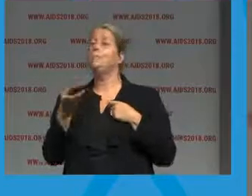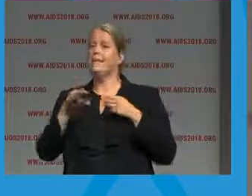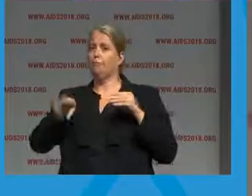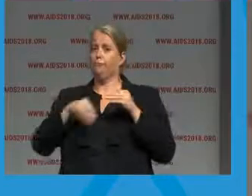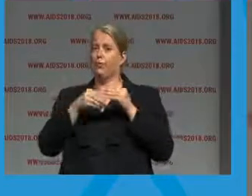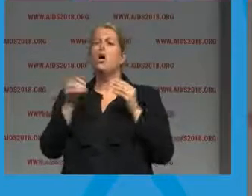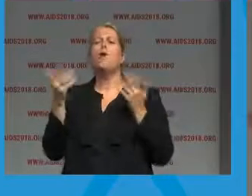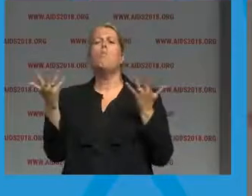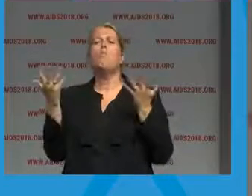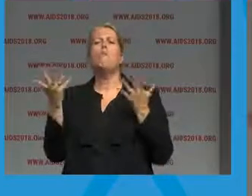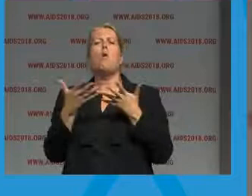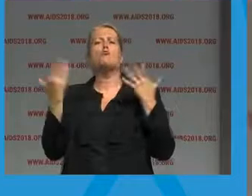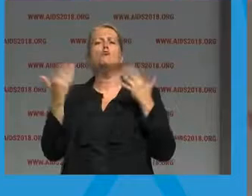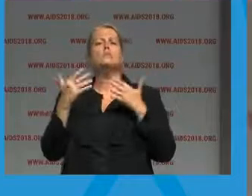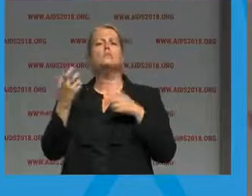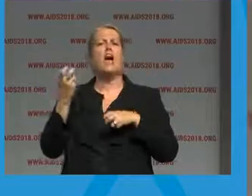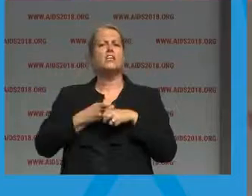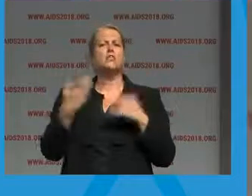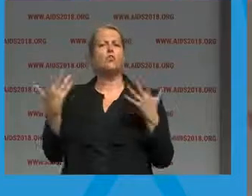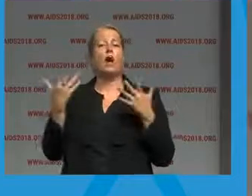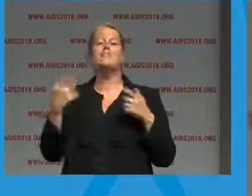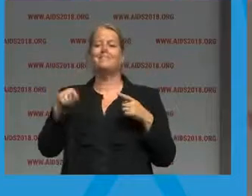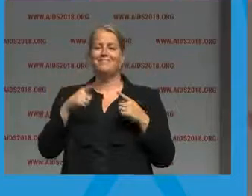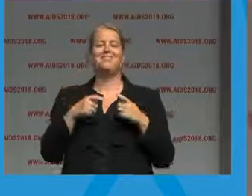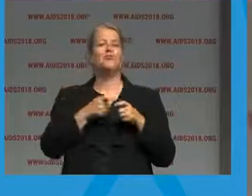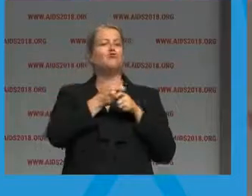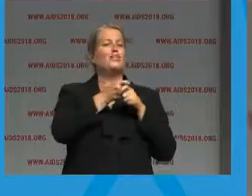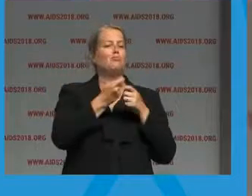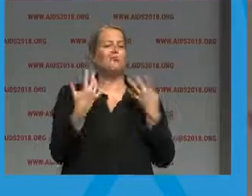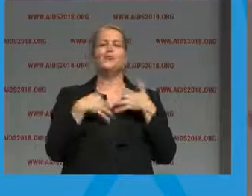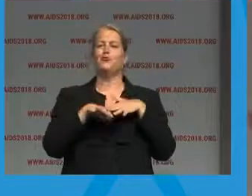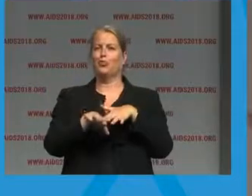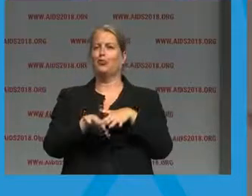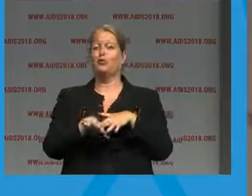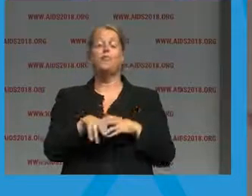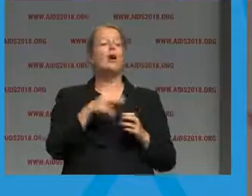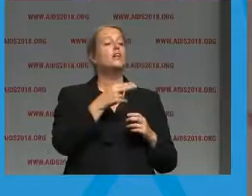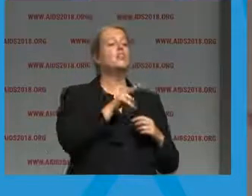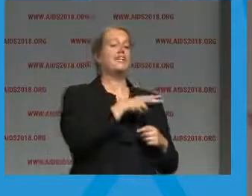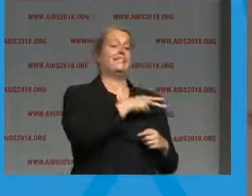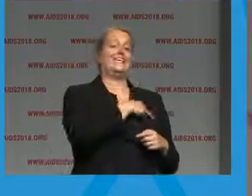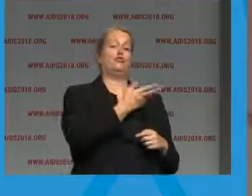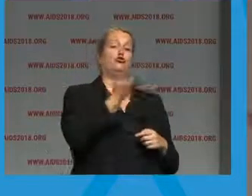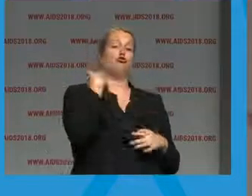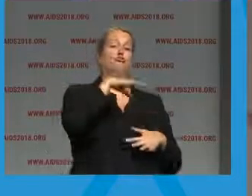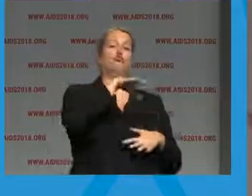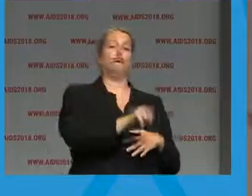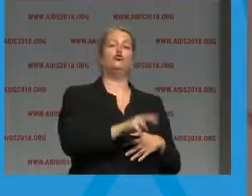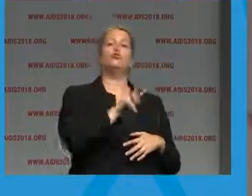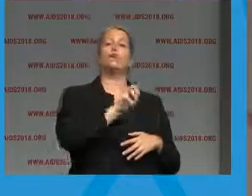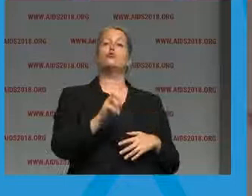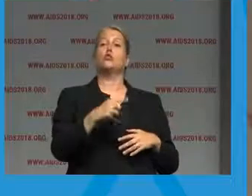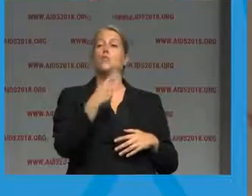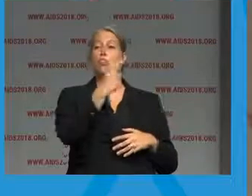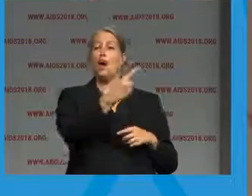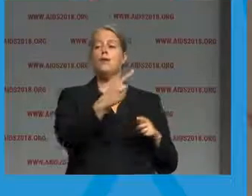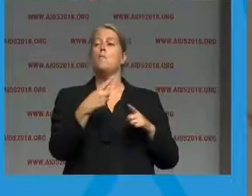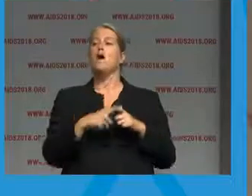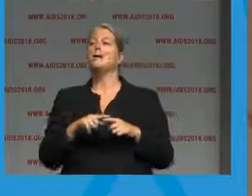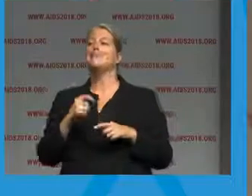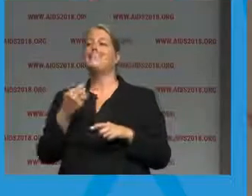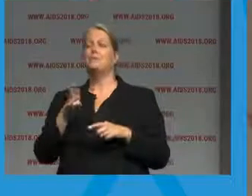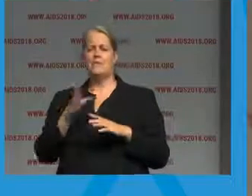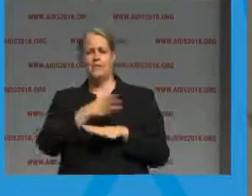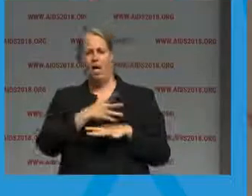been integration of treatments. When I found out my HIV status in 2001 and that I had TB, it took me over 6